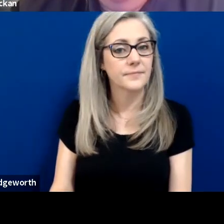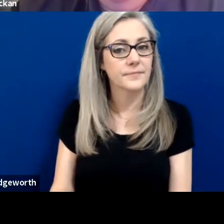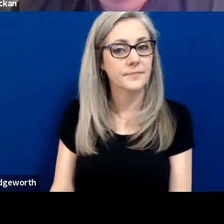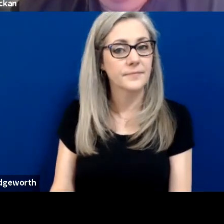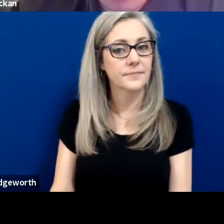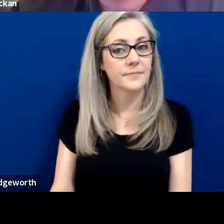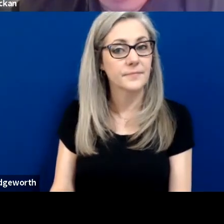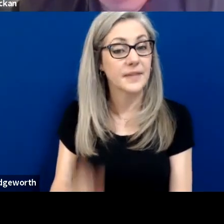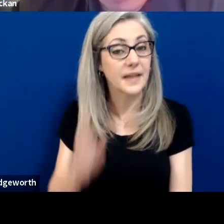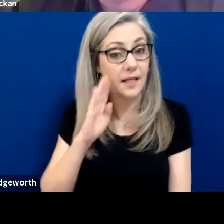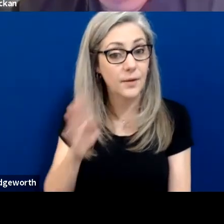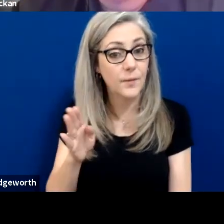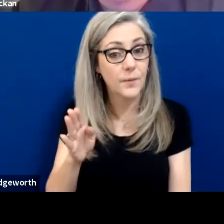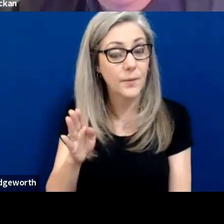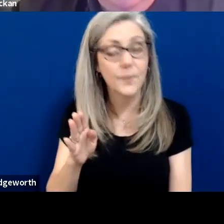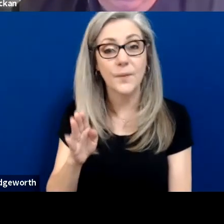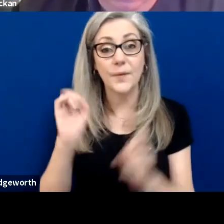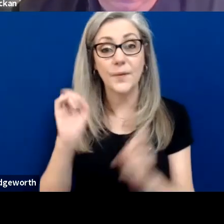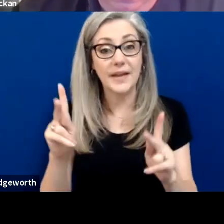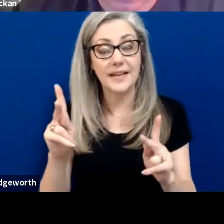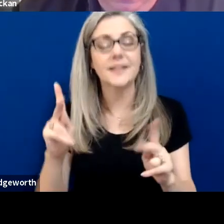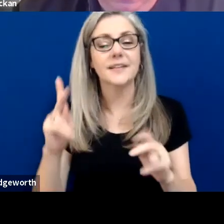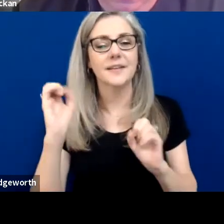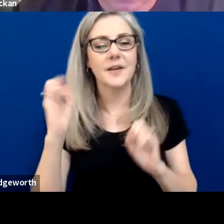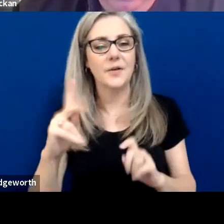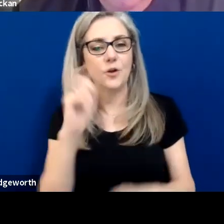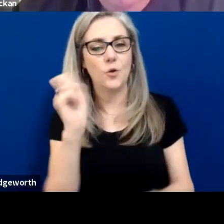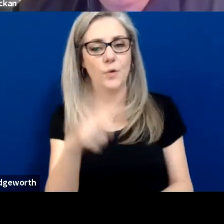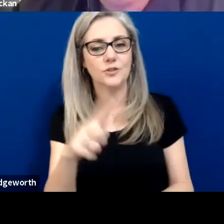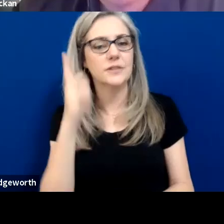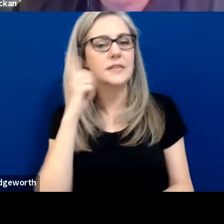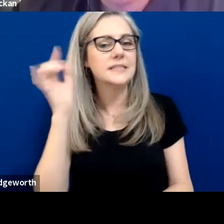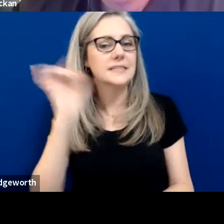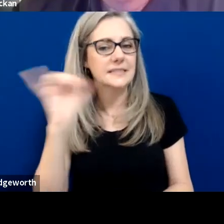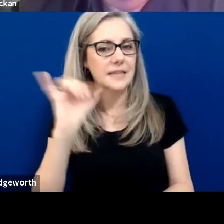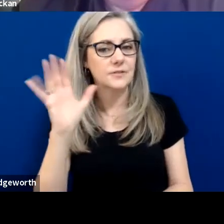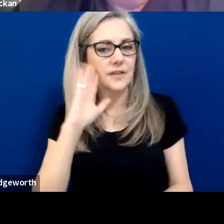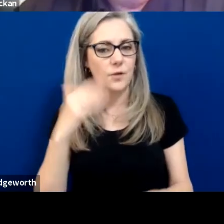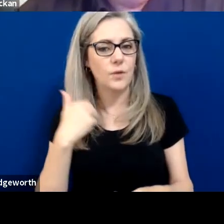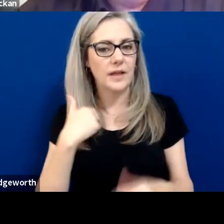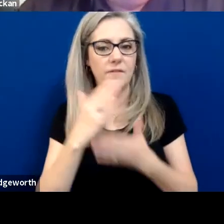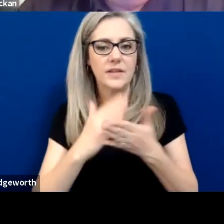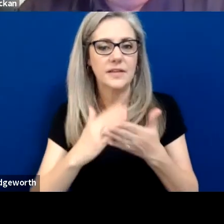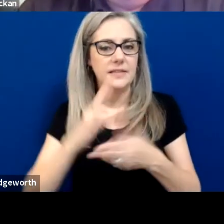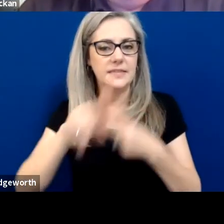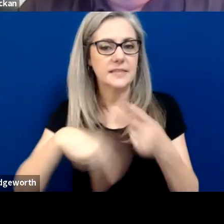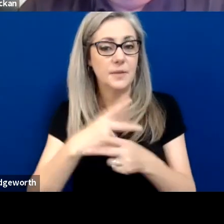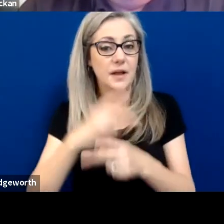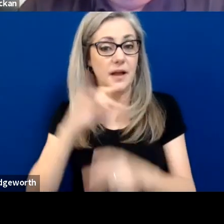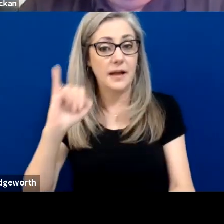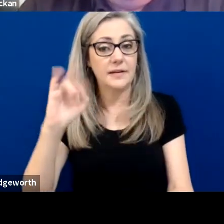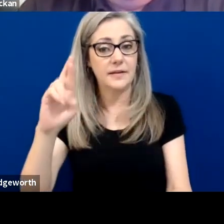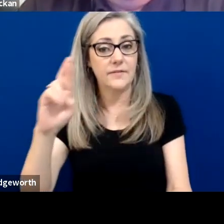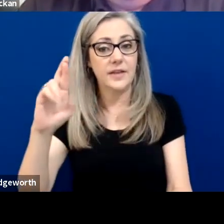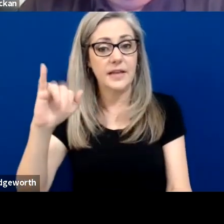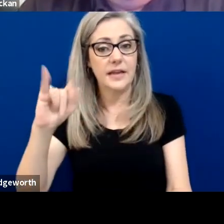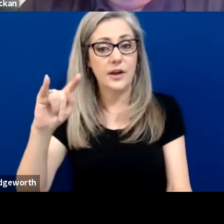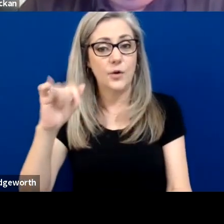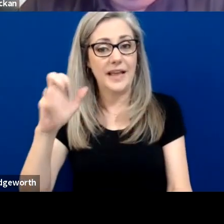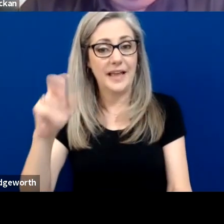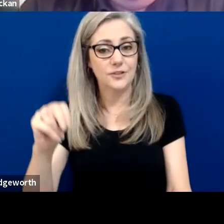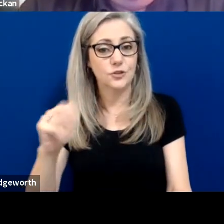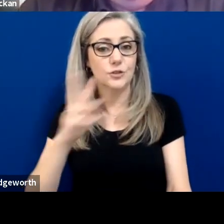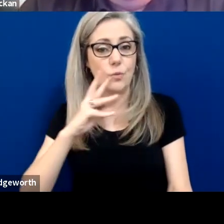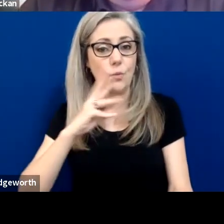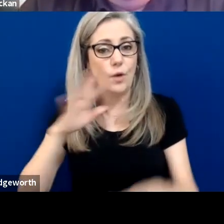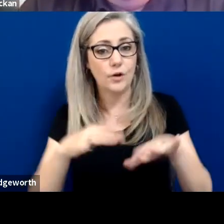Hello? Yep. Okay. Go Okay. Question, it sounds like we're going to have some type of irrigation in there, trying to at least limit